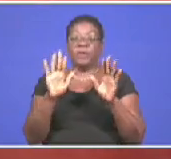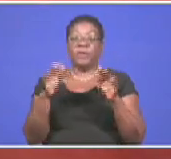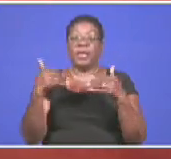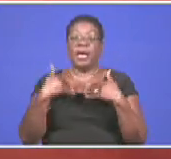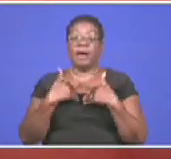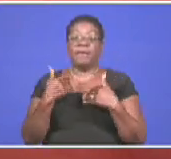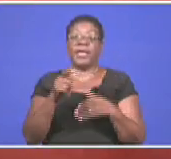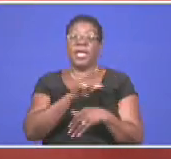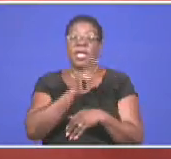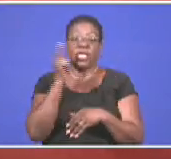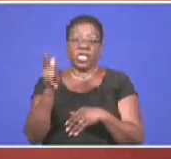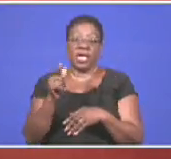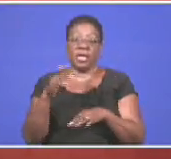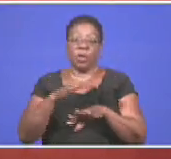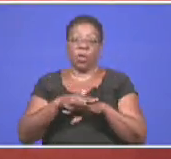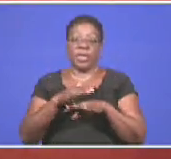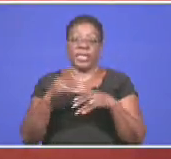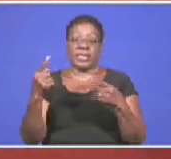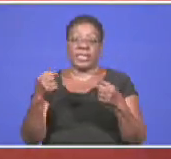mean,